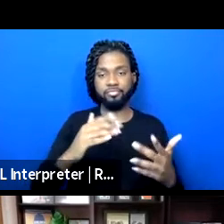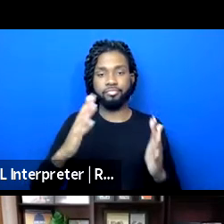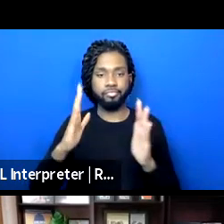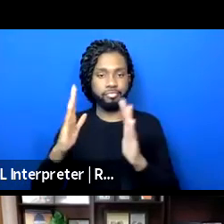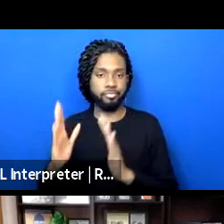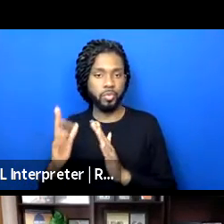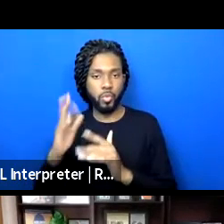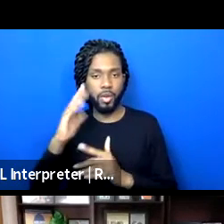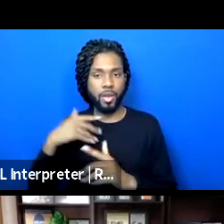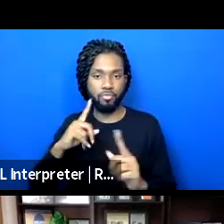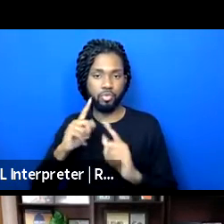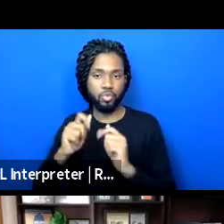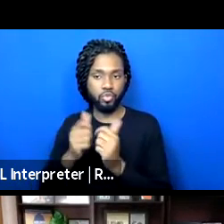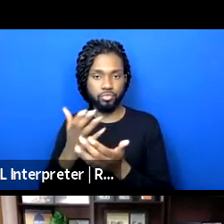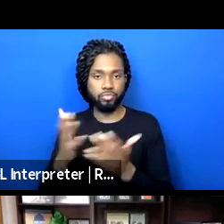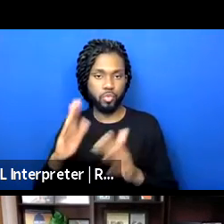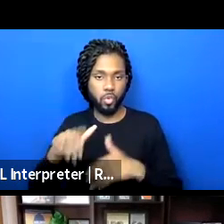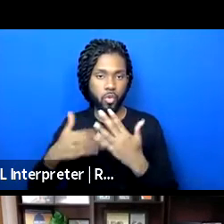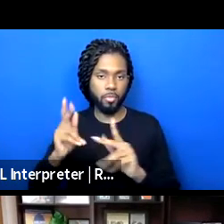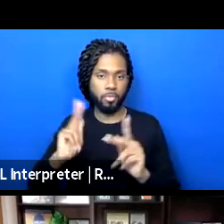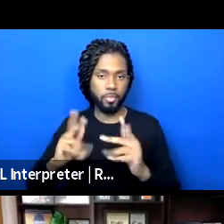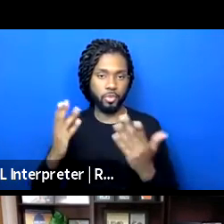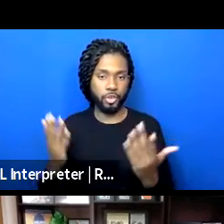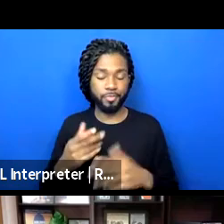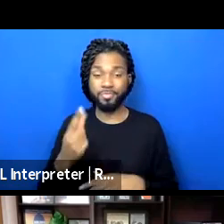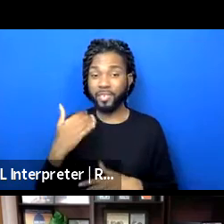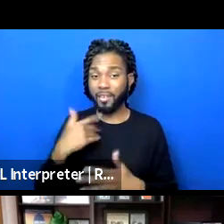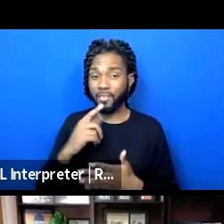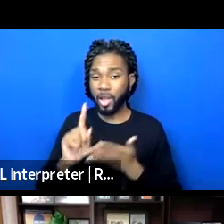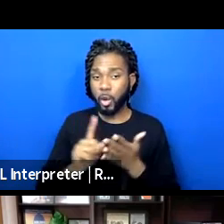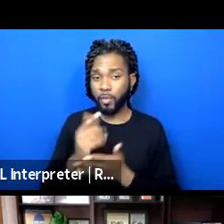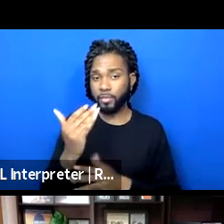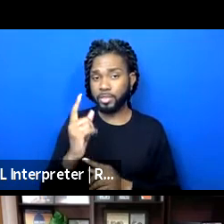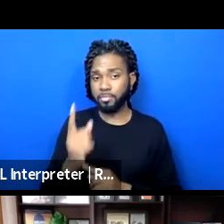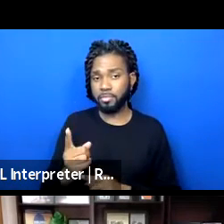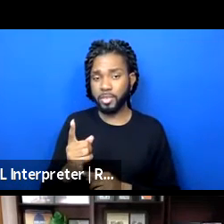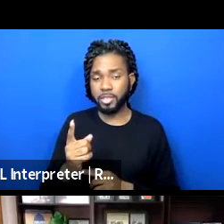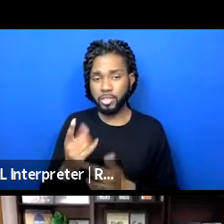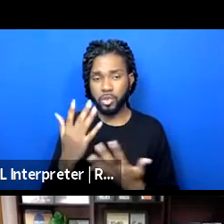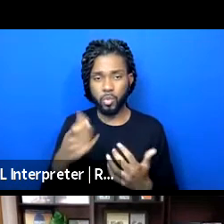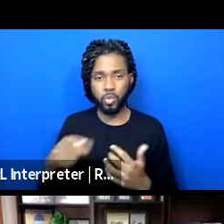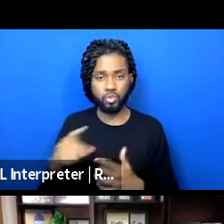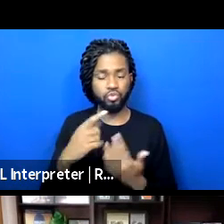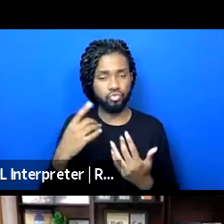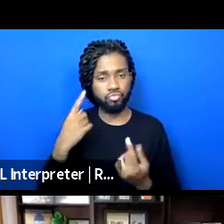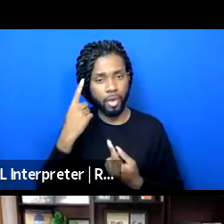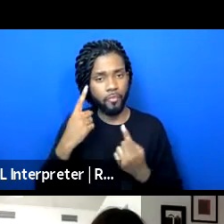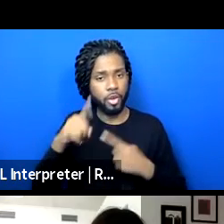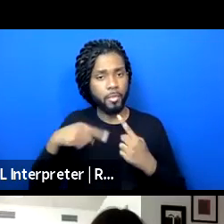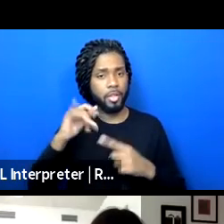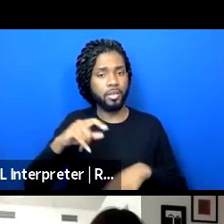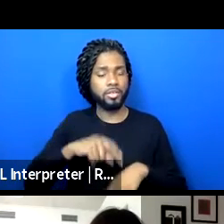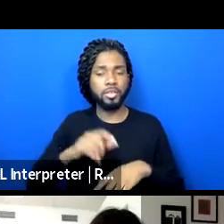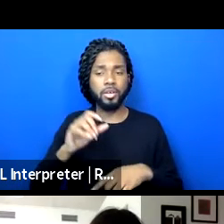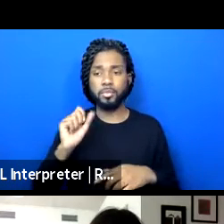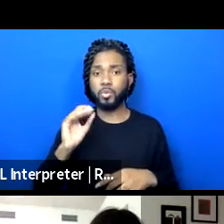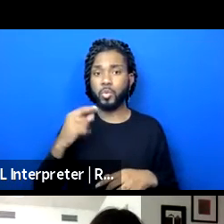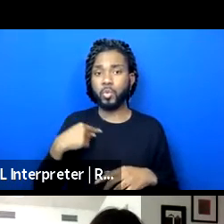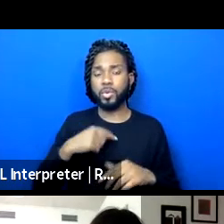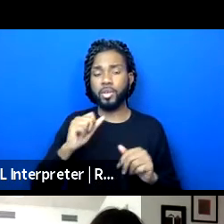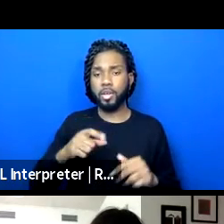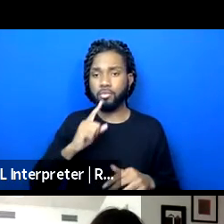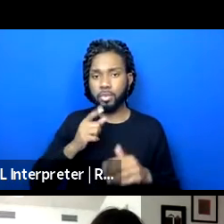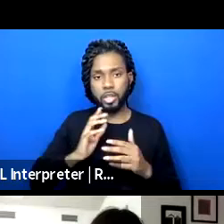hour and 15 minutes, so I want us all to just be mindful of that time so that we can really get through this